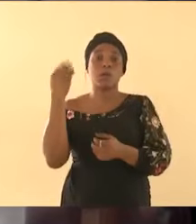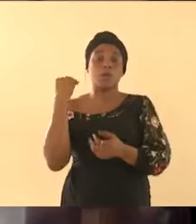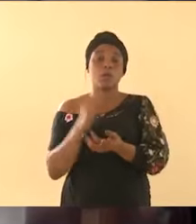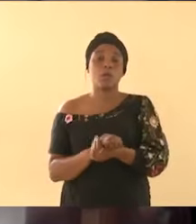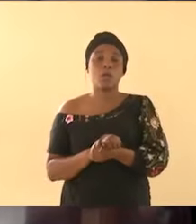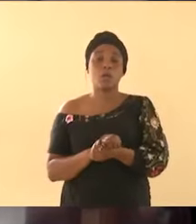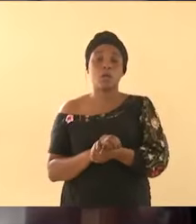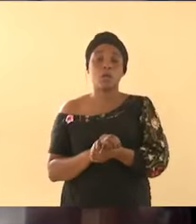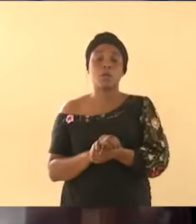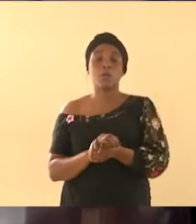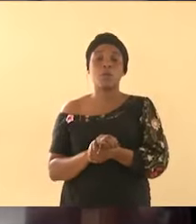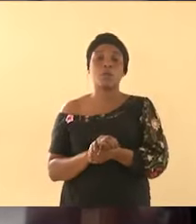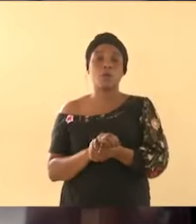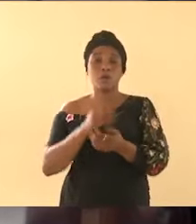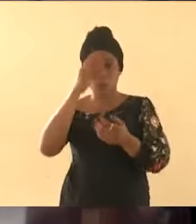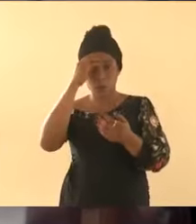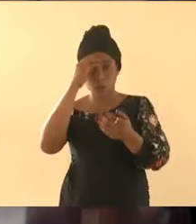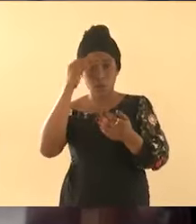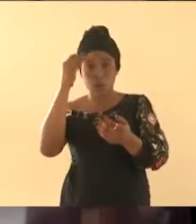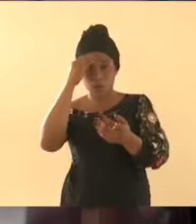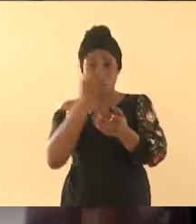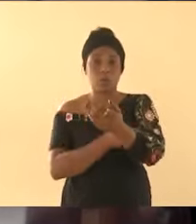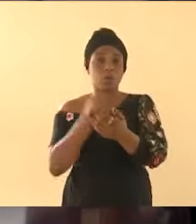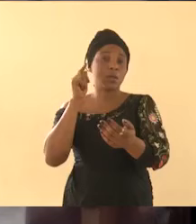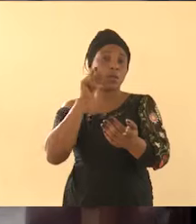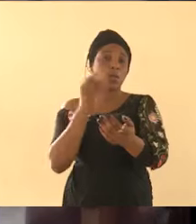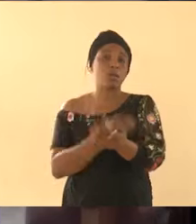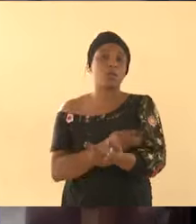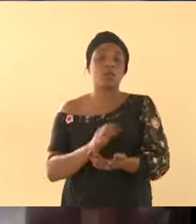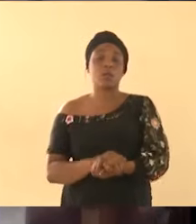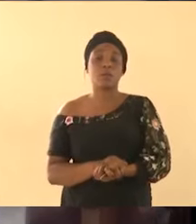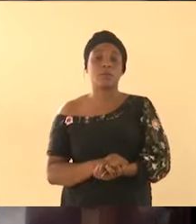my beloved, if it's son or daughter.